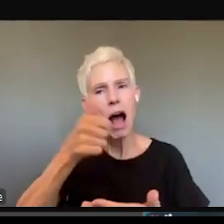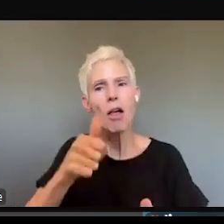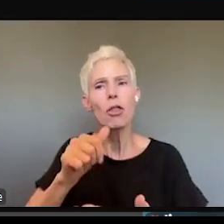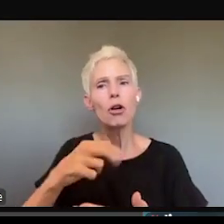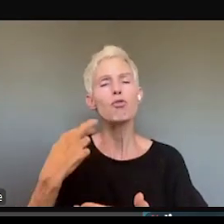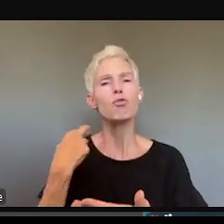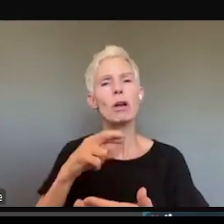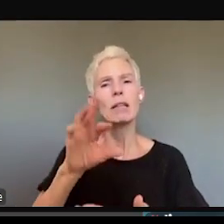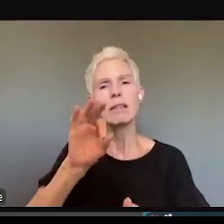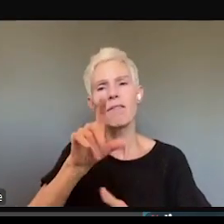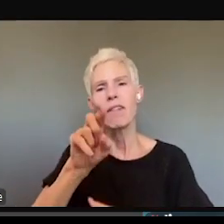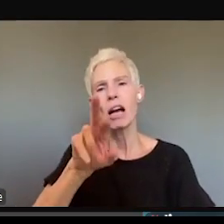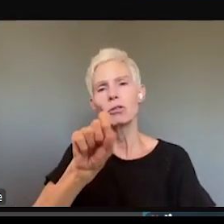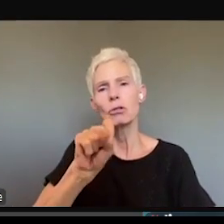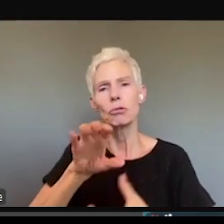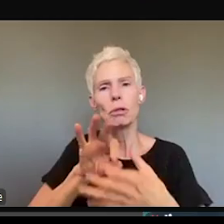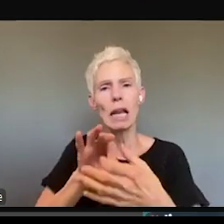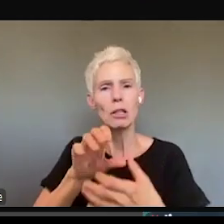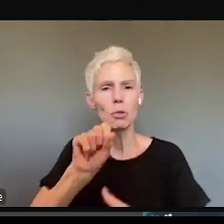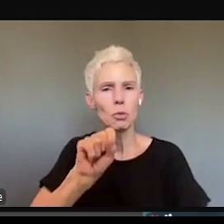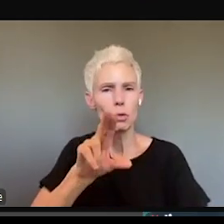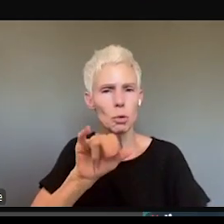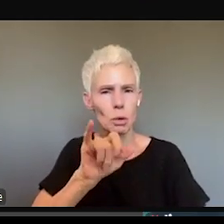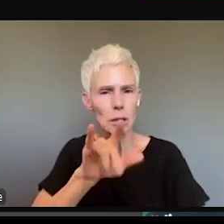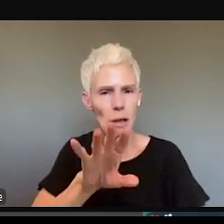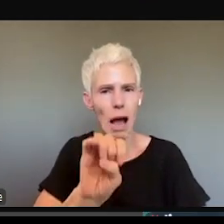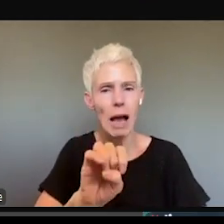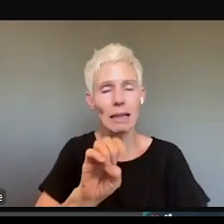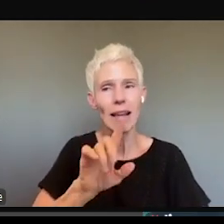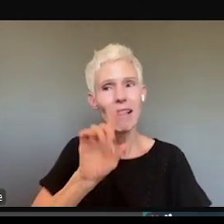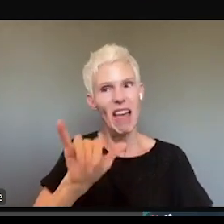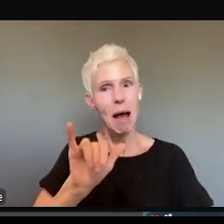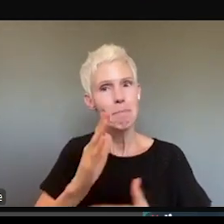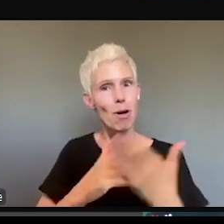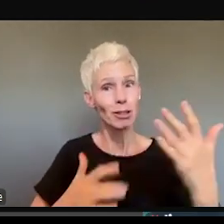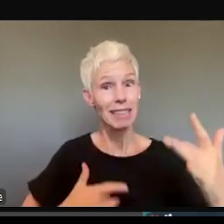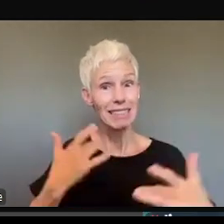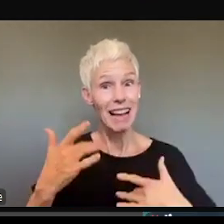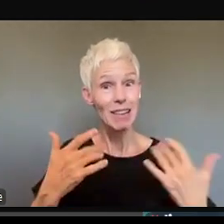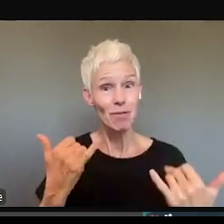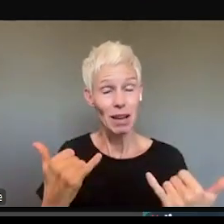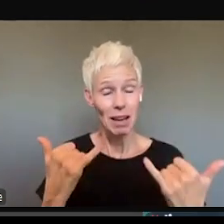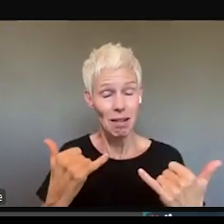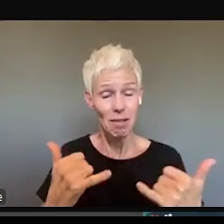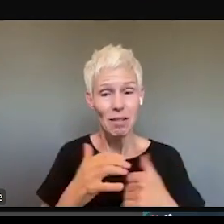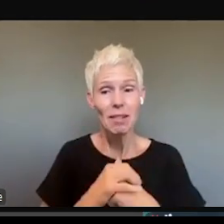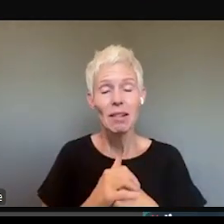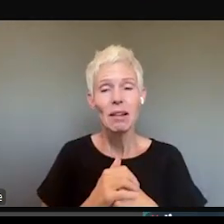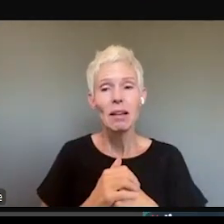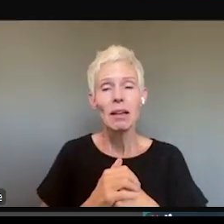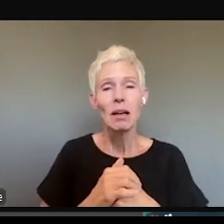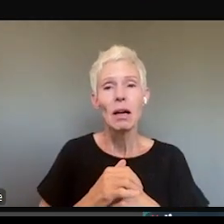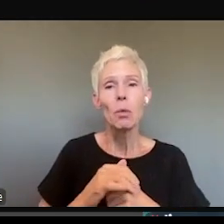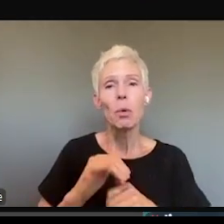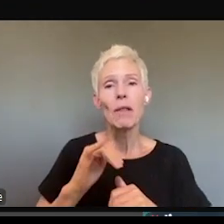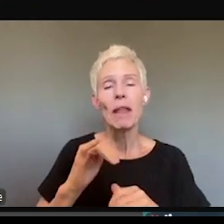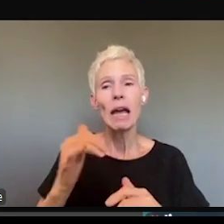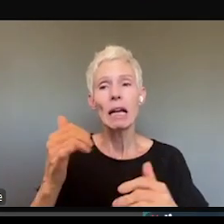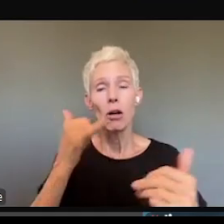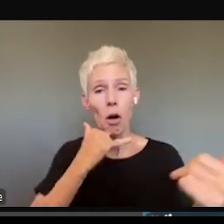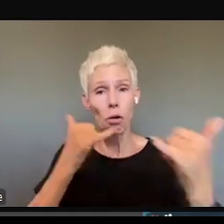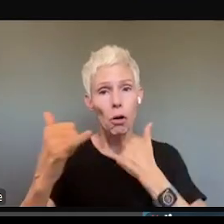for suicide. And so that's kind of exciting. Right now, we are answering our calls